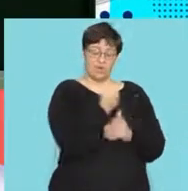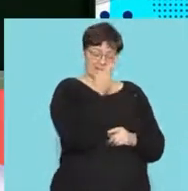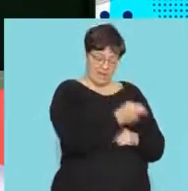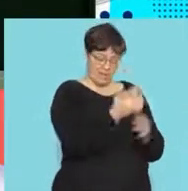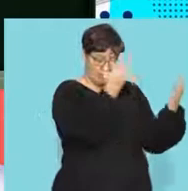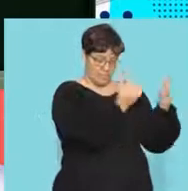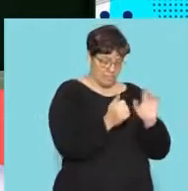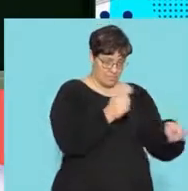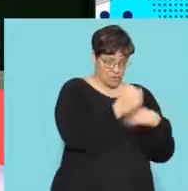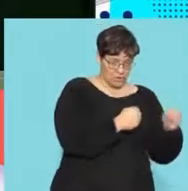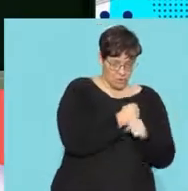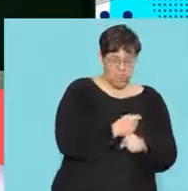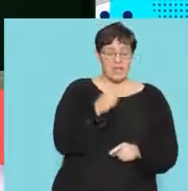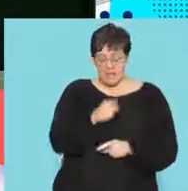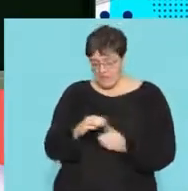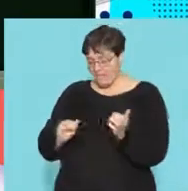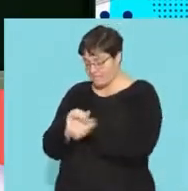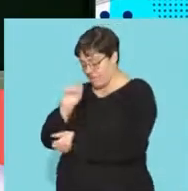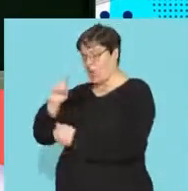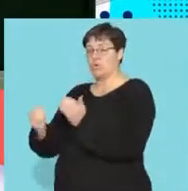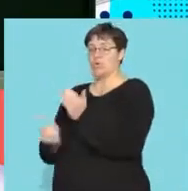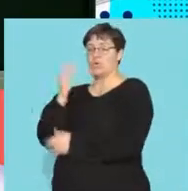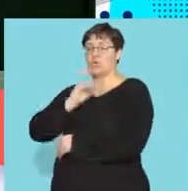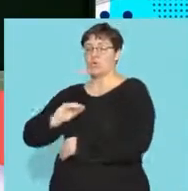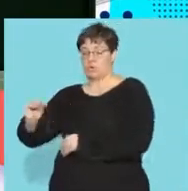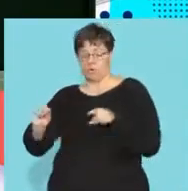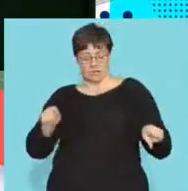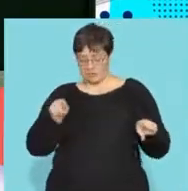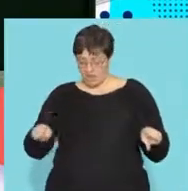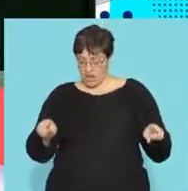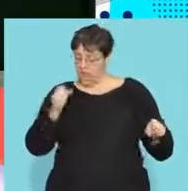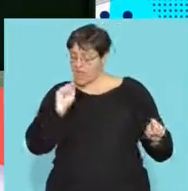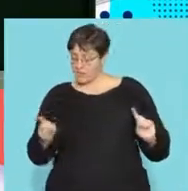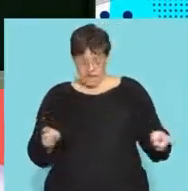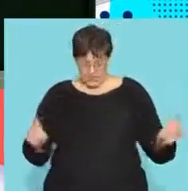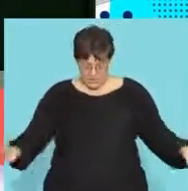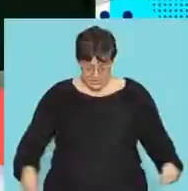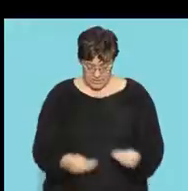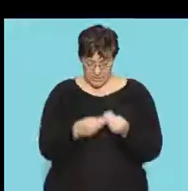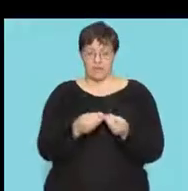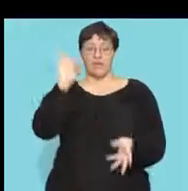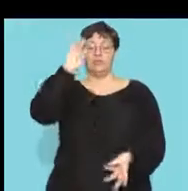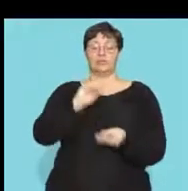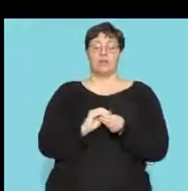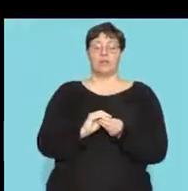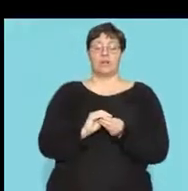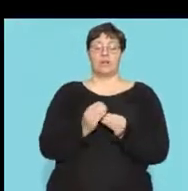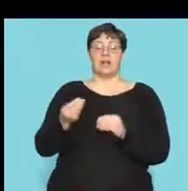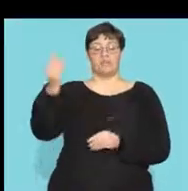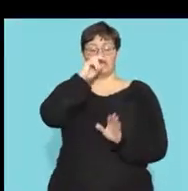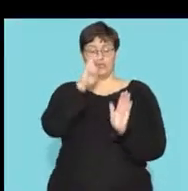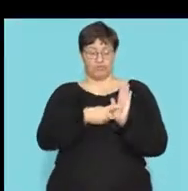fixed deposit on the new investment, add the two together to give you your total interest that you require.